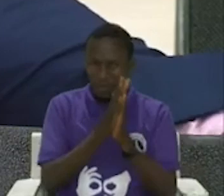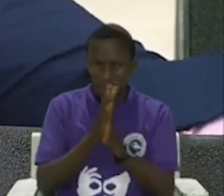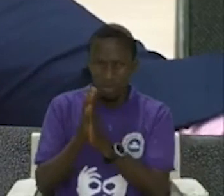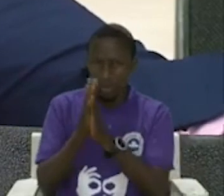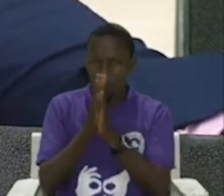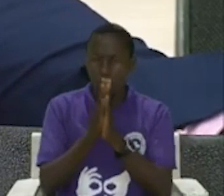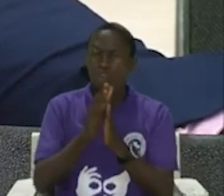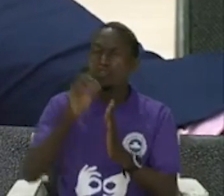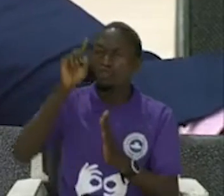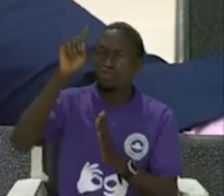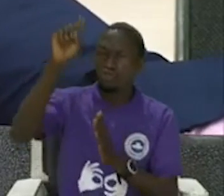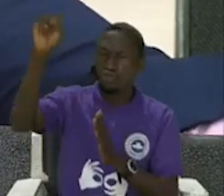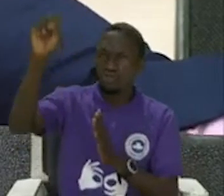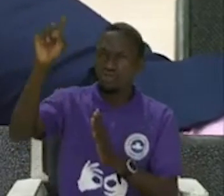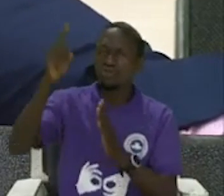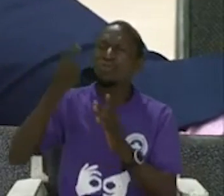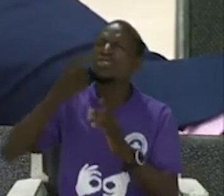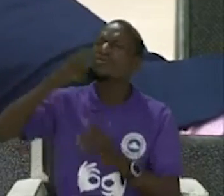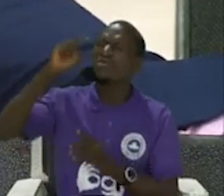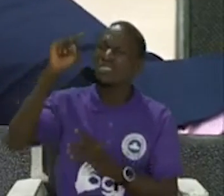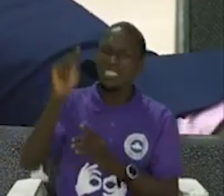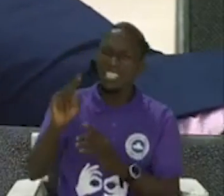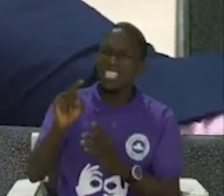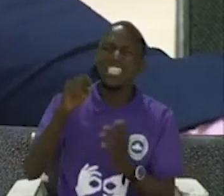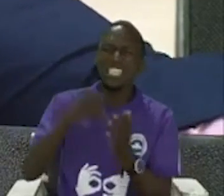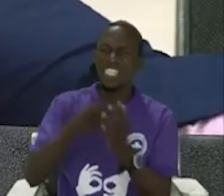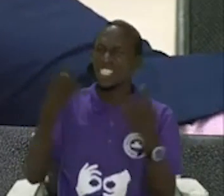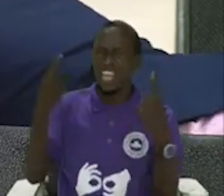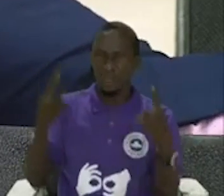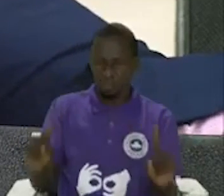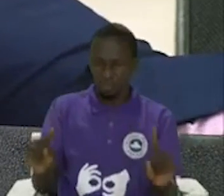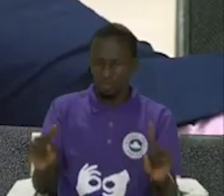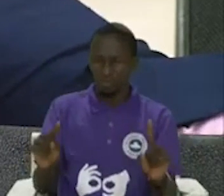who reveals secret things before it comes to